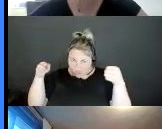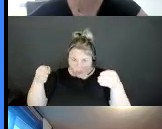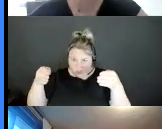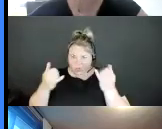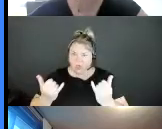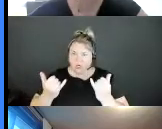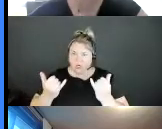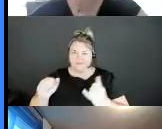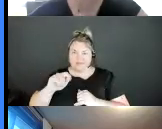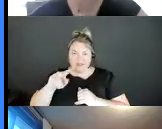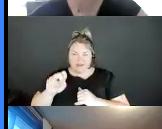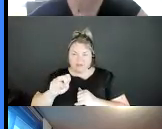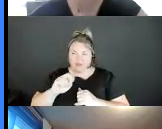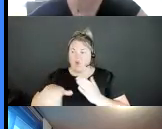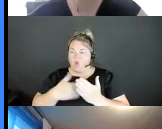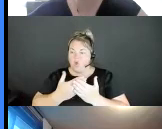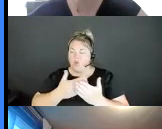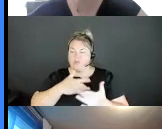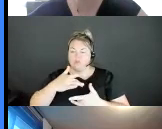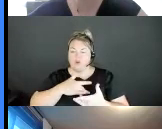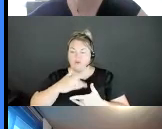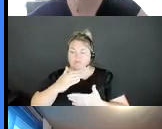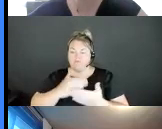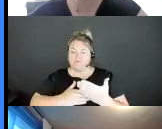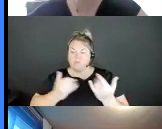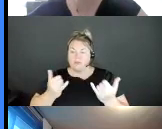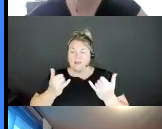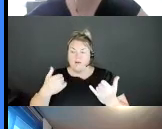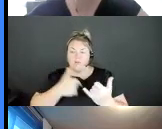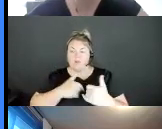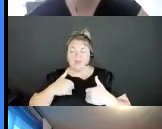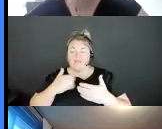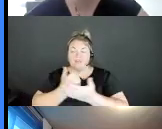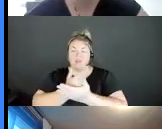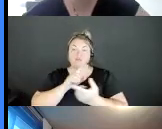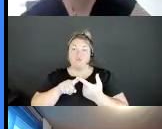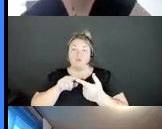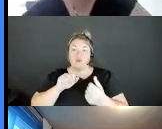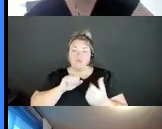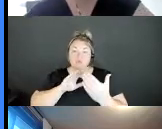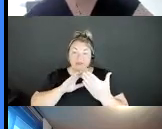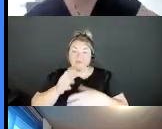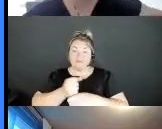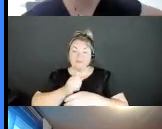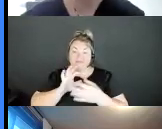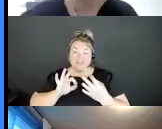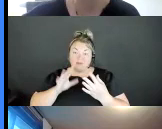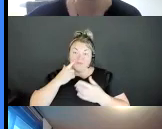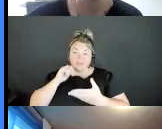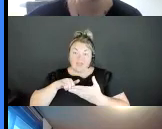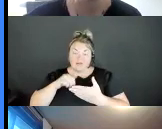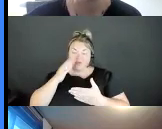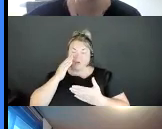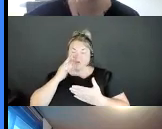concerns that exist right now, we have the chance to address and receive feedback on. knowing that there is a huge concern around the